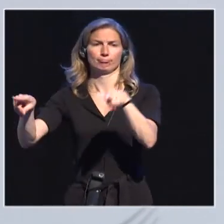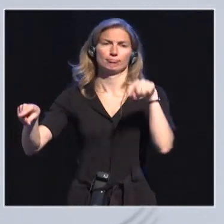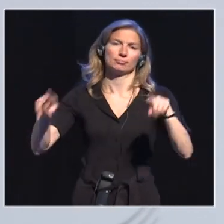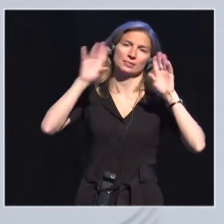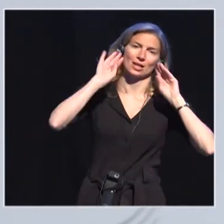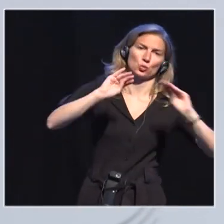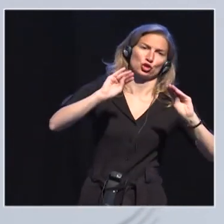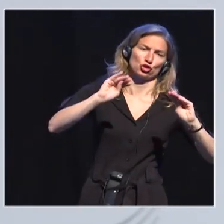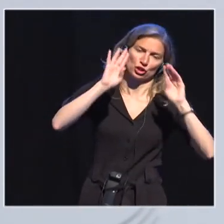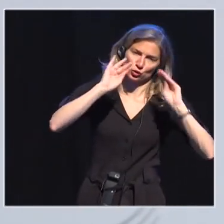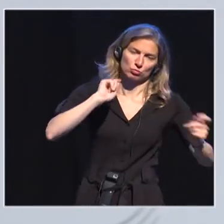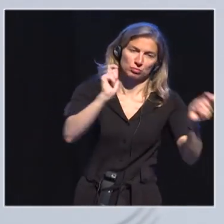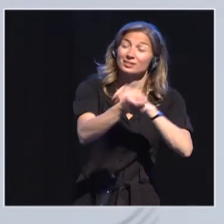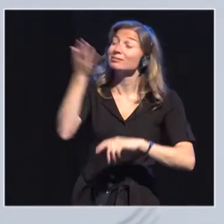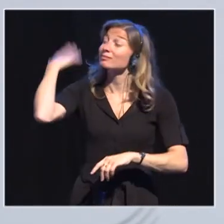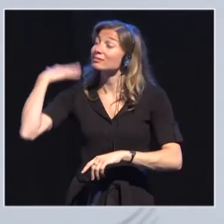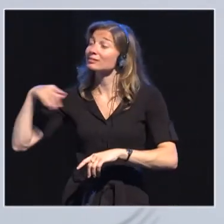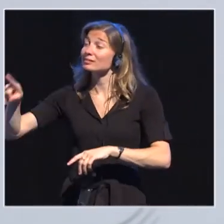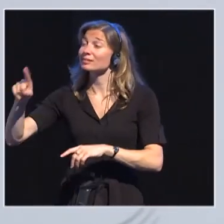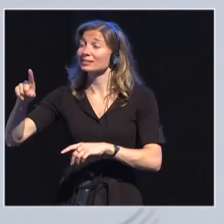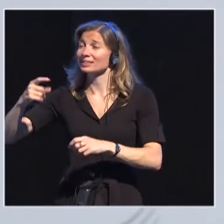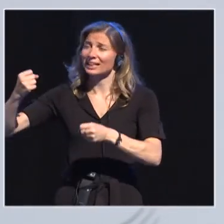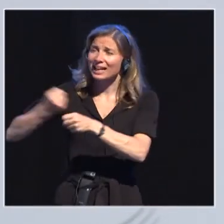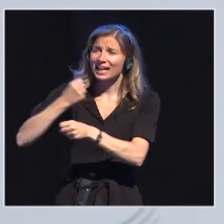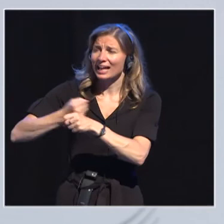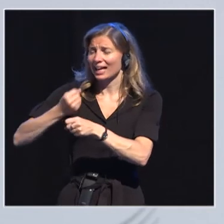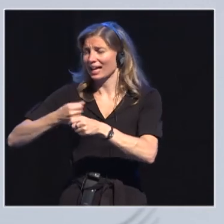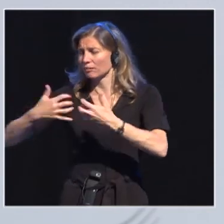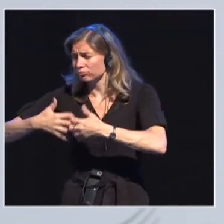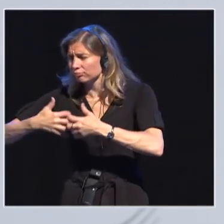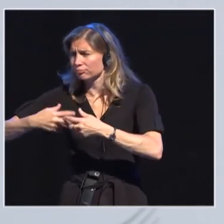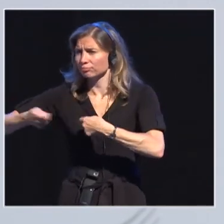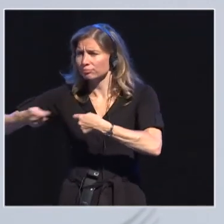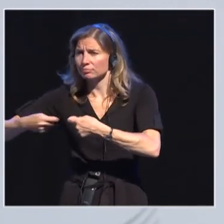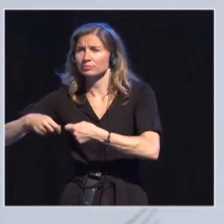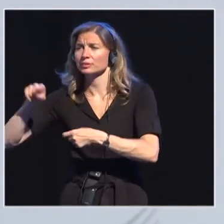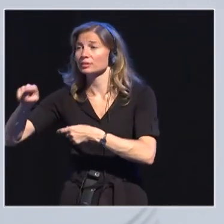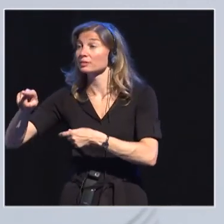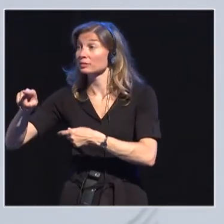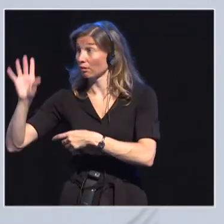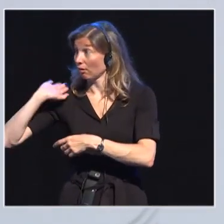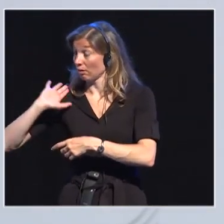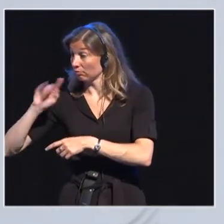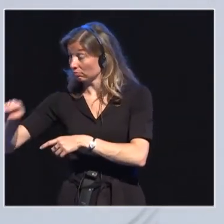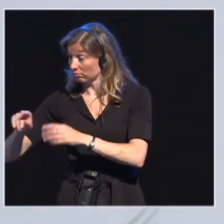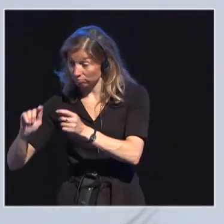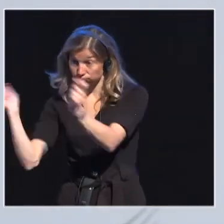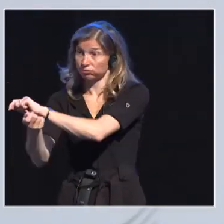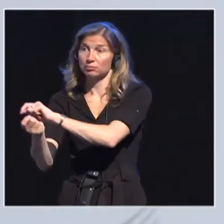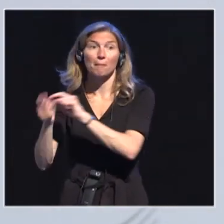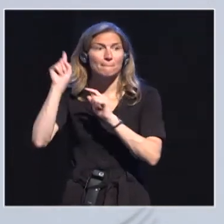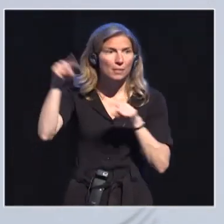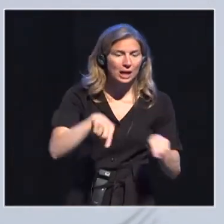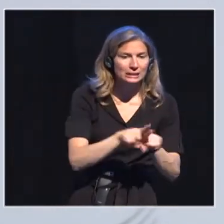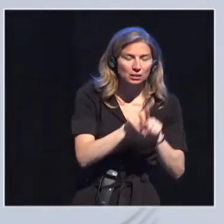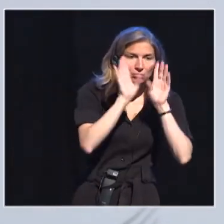had the industrialization, the educational component of it was getting everyone into primary and secondary school. Why was that? Well,